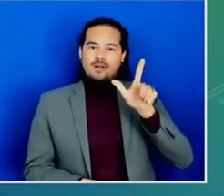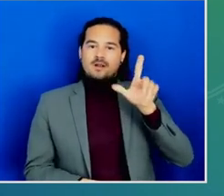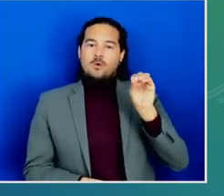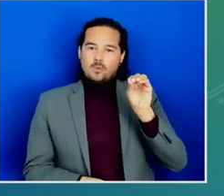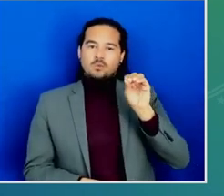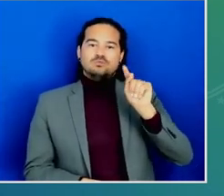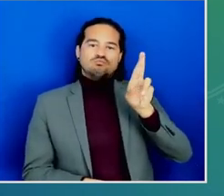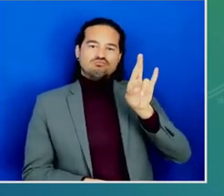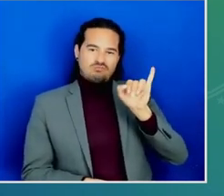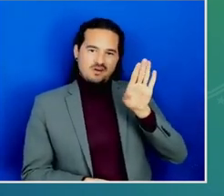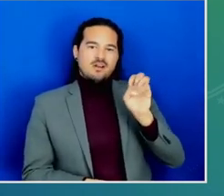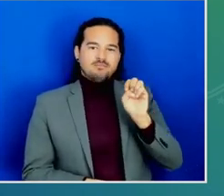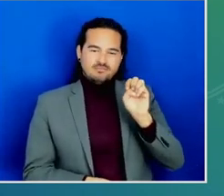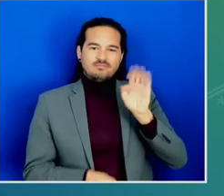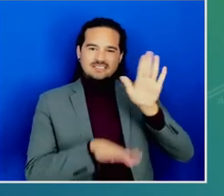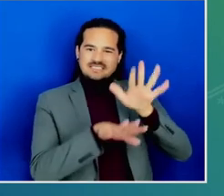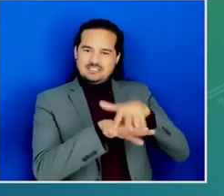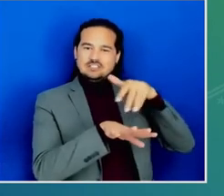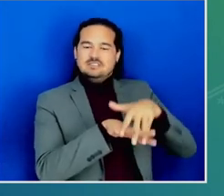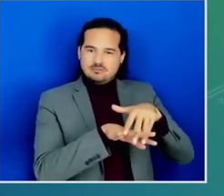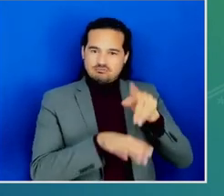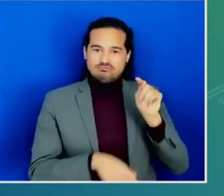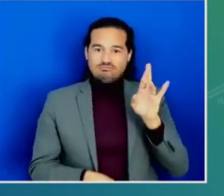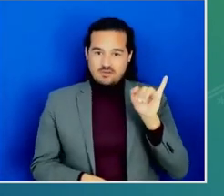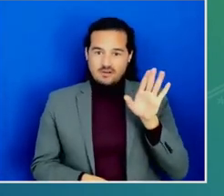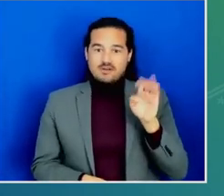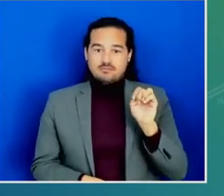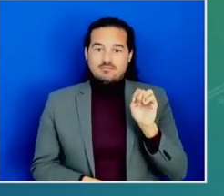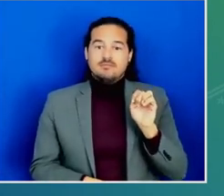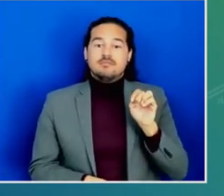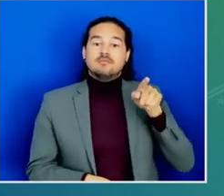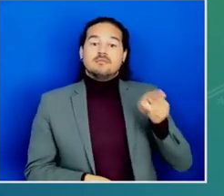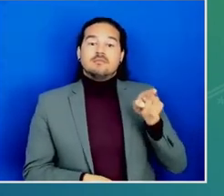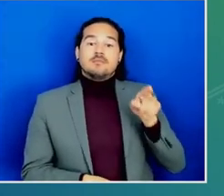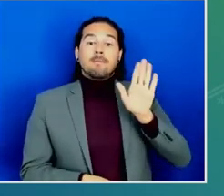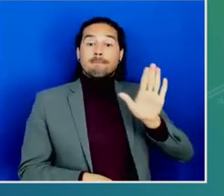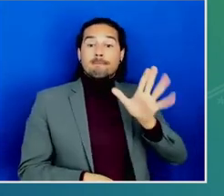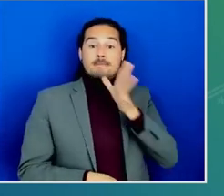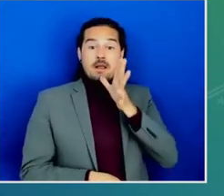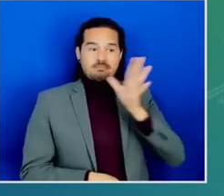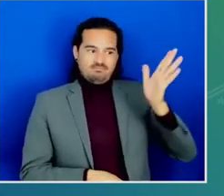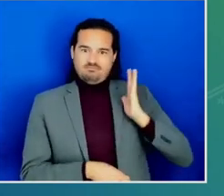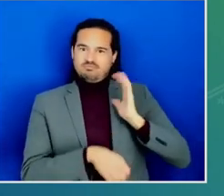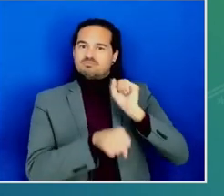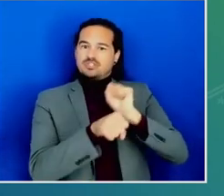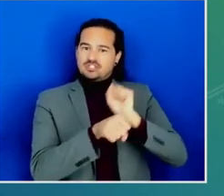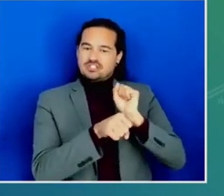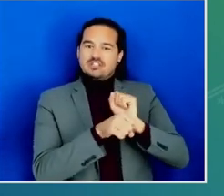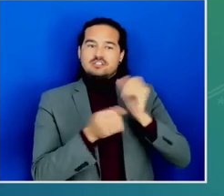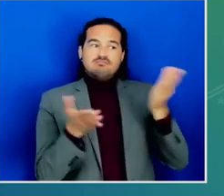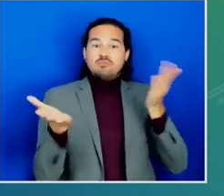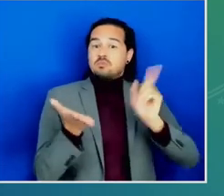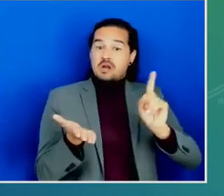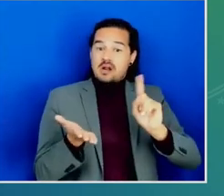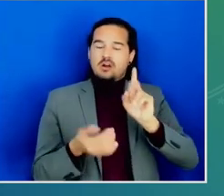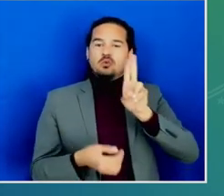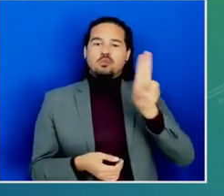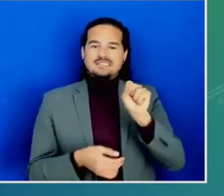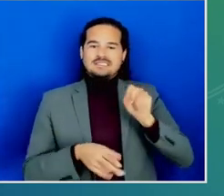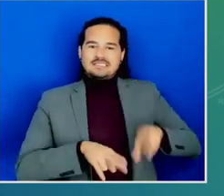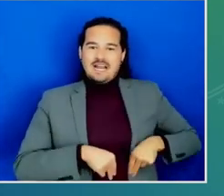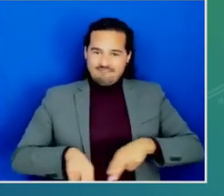she's from a military family. Her mom, also Pueblo, served in the United States Navy. Her dad, a Norwegian-American, a